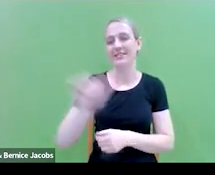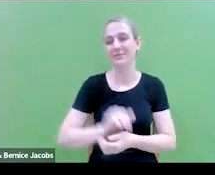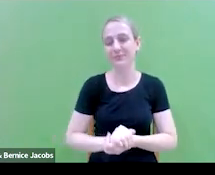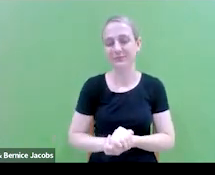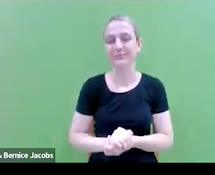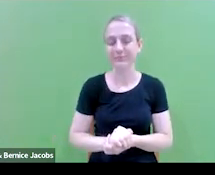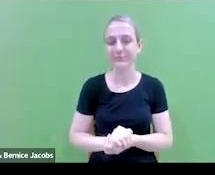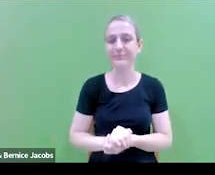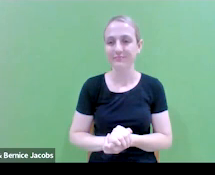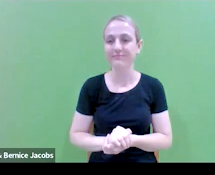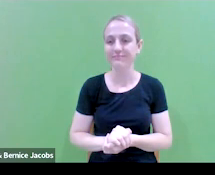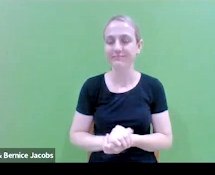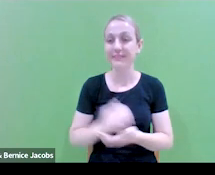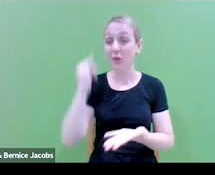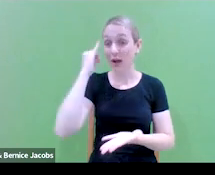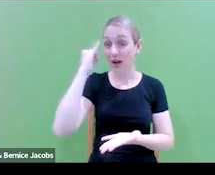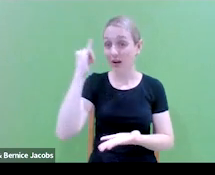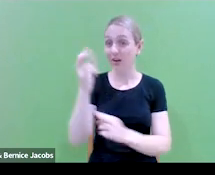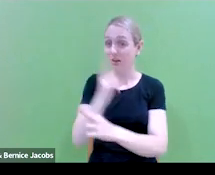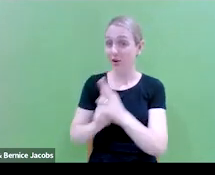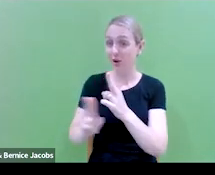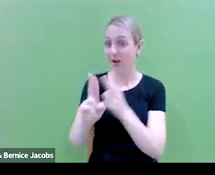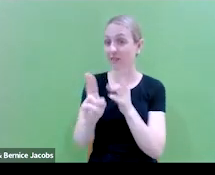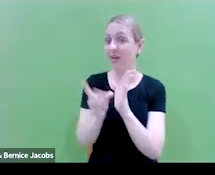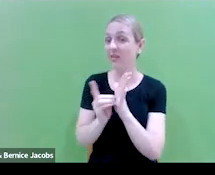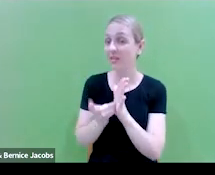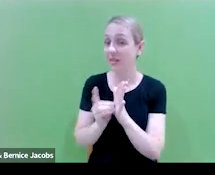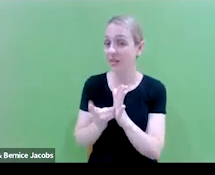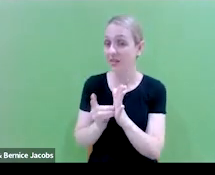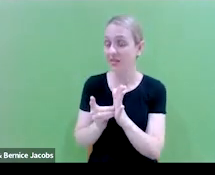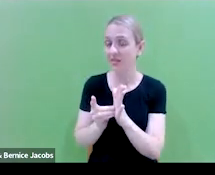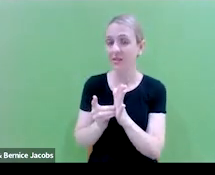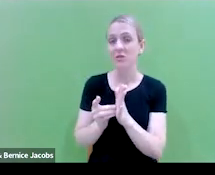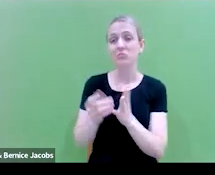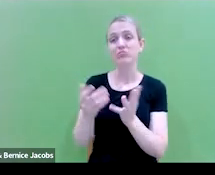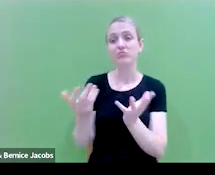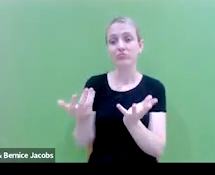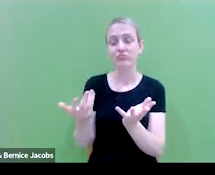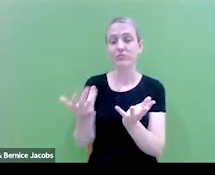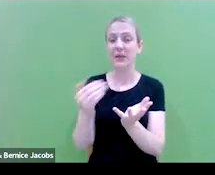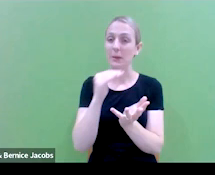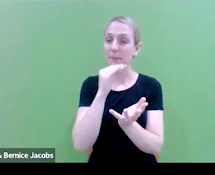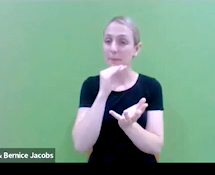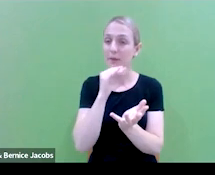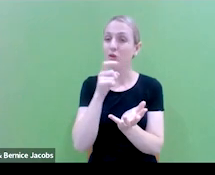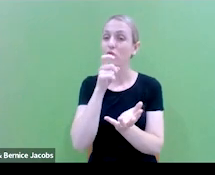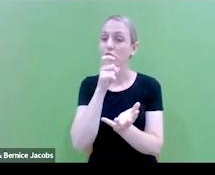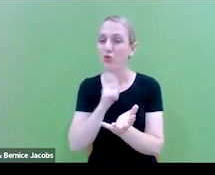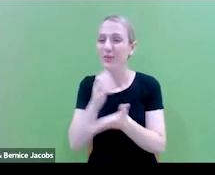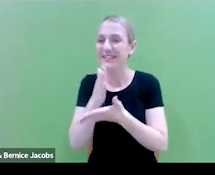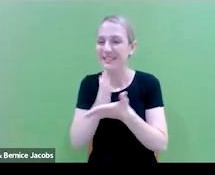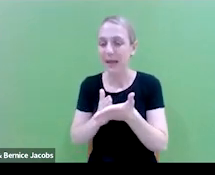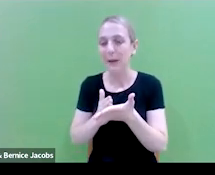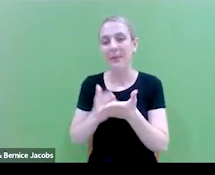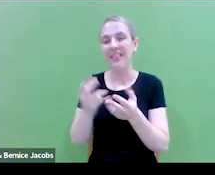So the concept of universal design cannot exclude the use of assistive devices.